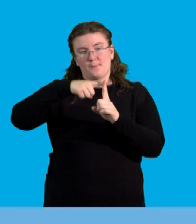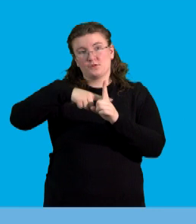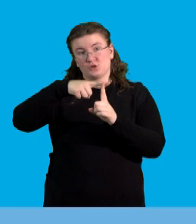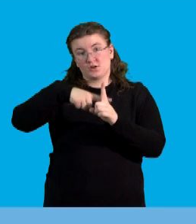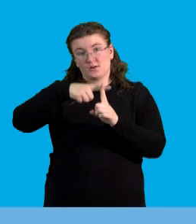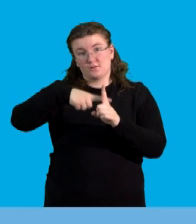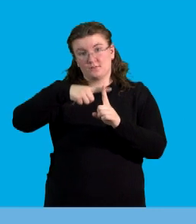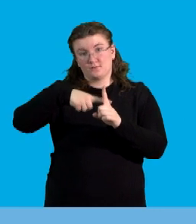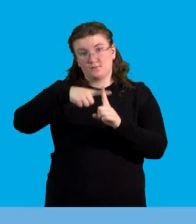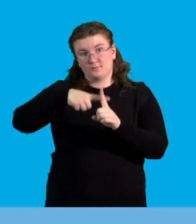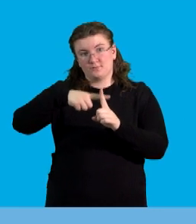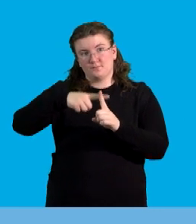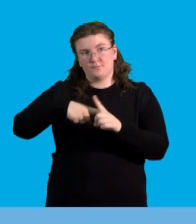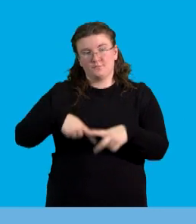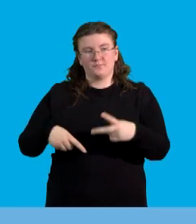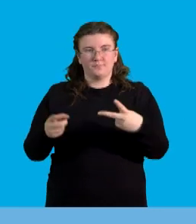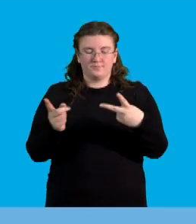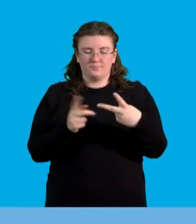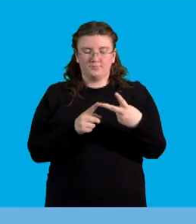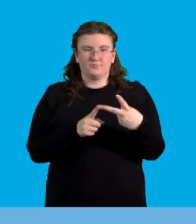we have temperature,